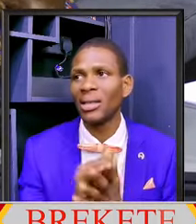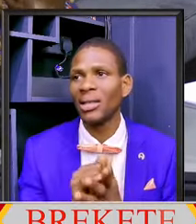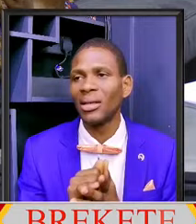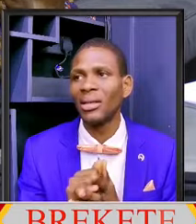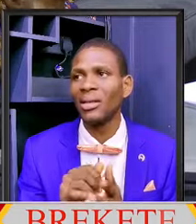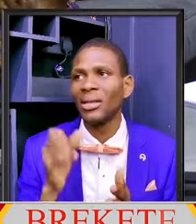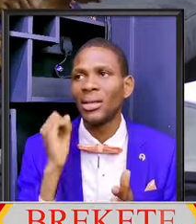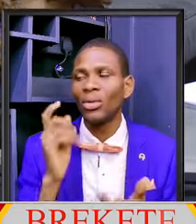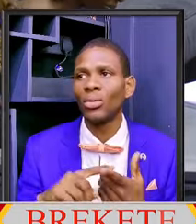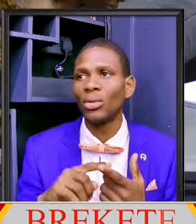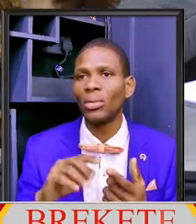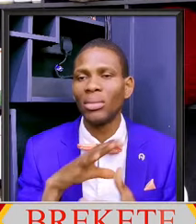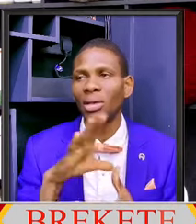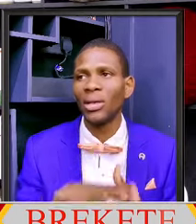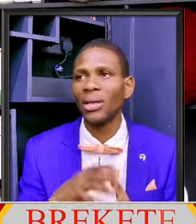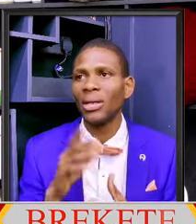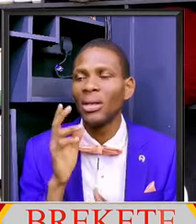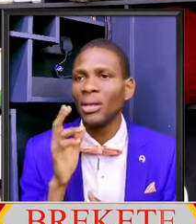her.